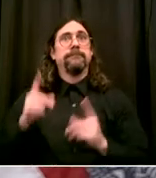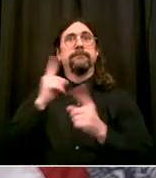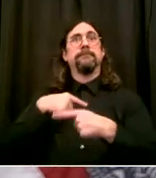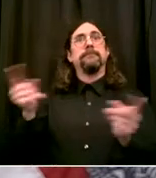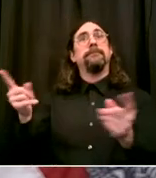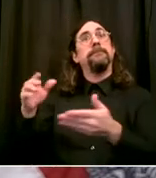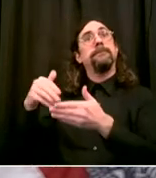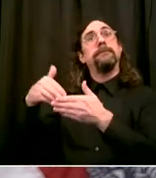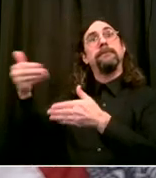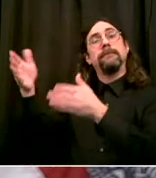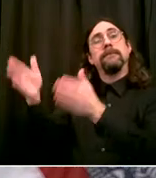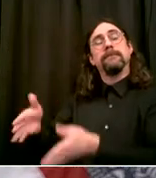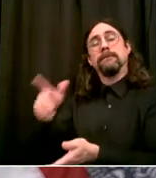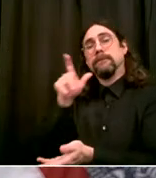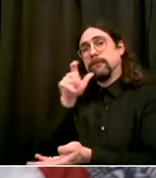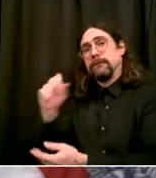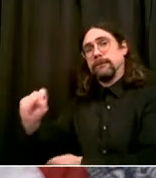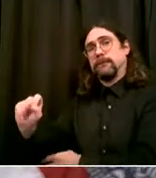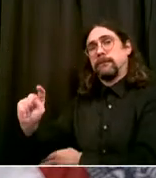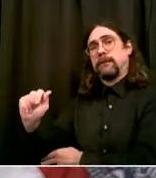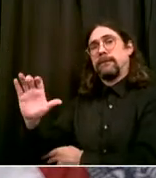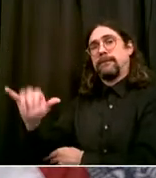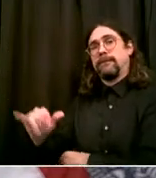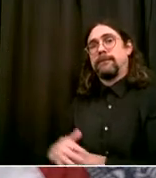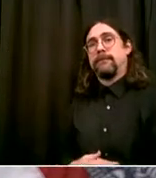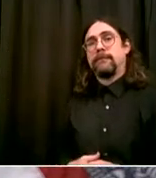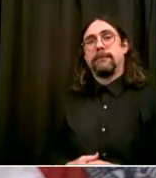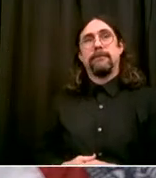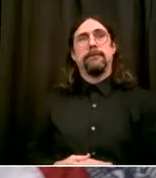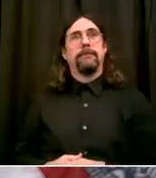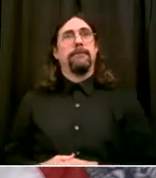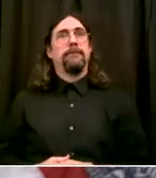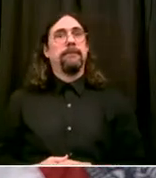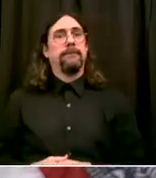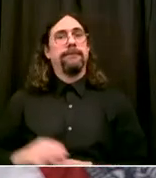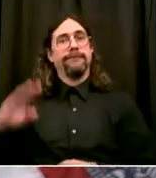Hi, good morning, Mr. Mayor, and Happy New Year. Happy New Year, Stacy. How you doing?